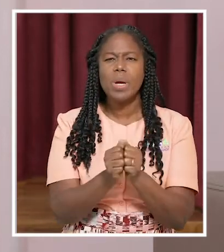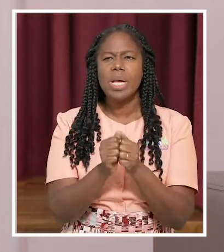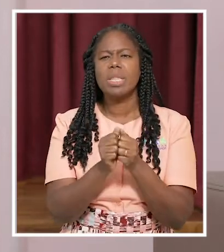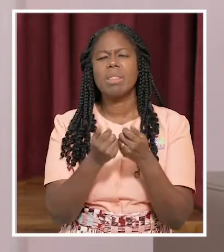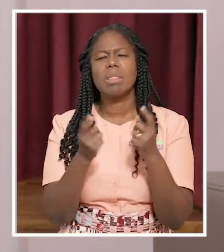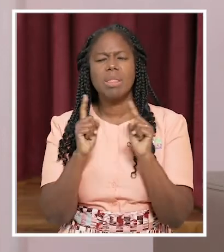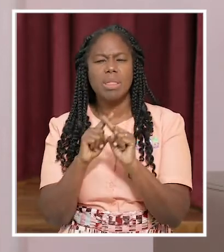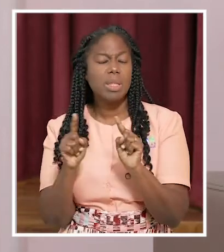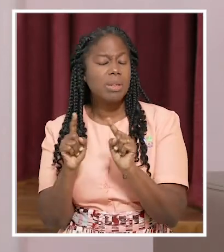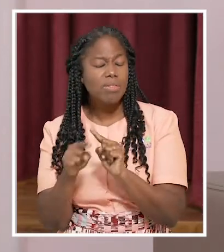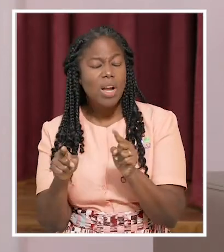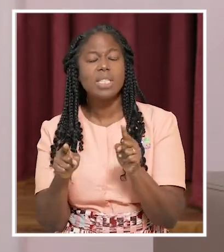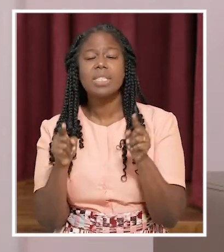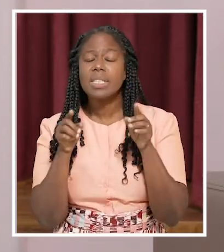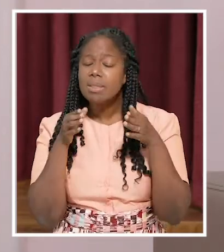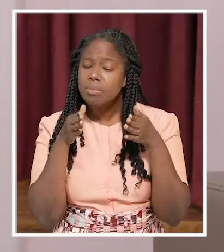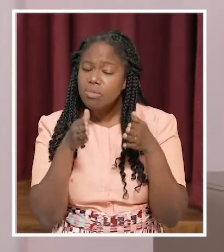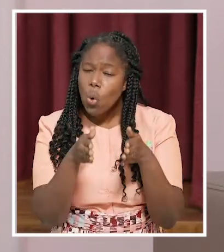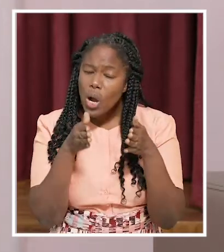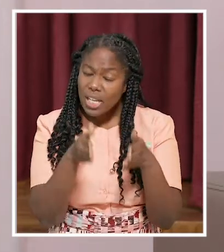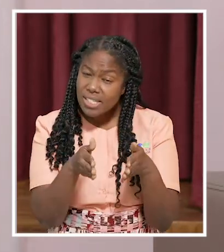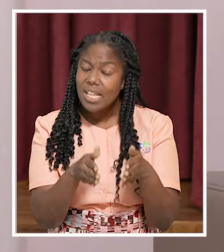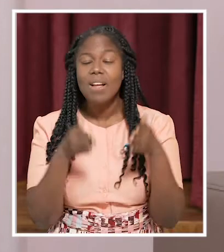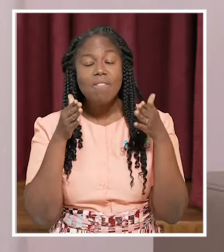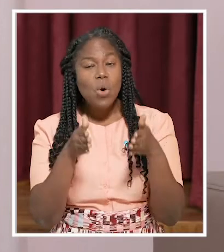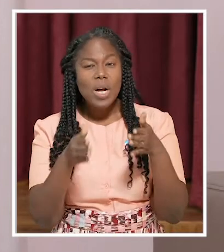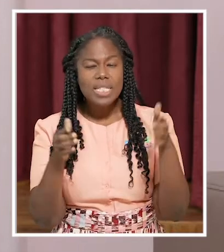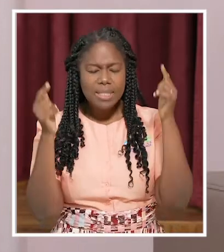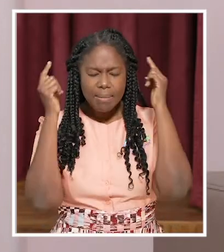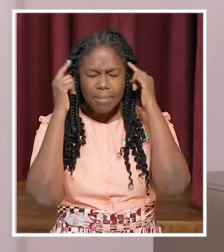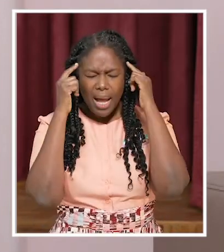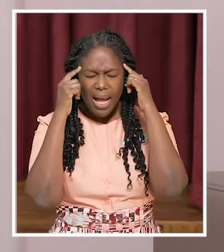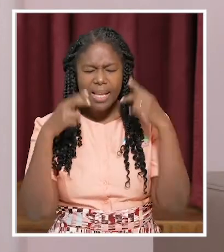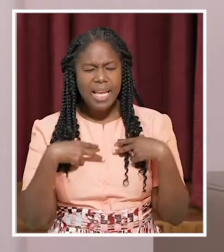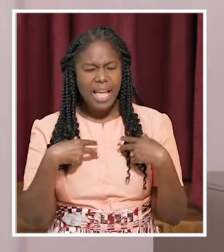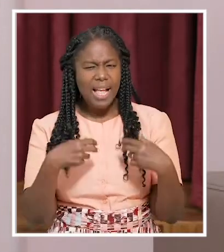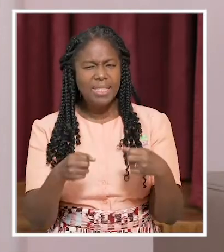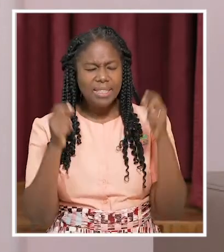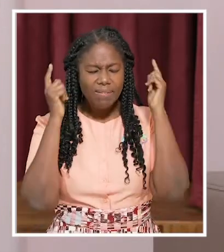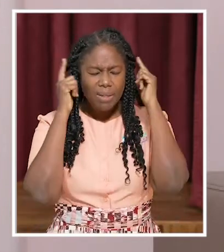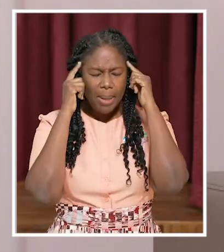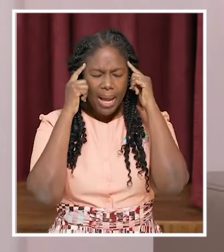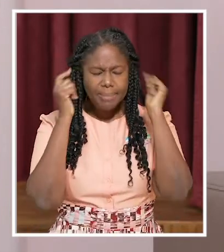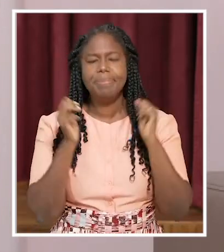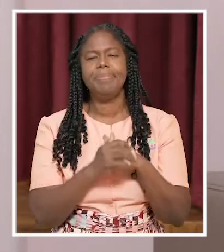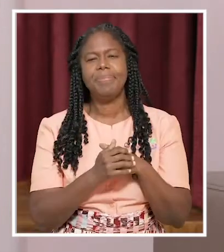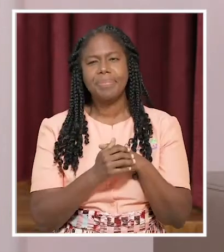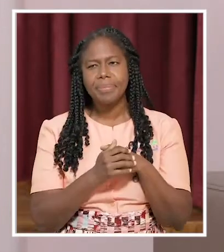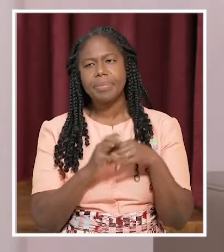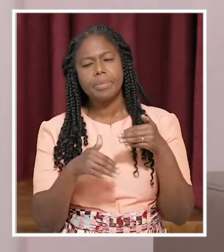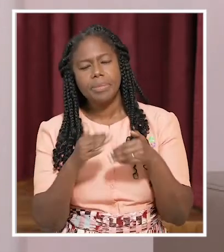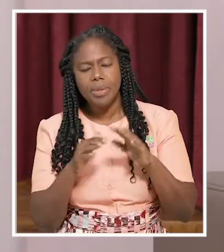I specialized in psychiatry, which is really the aspect of healthcare that deals with mental health. We deal with the brain and brain